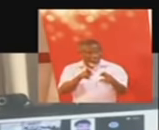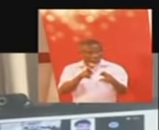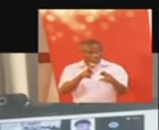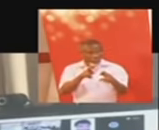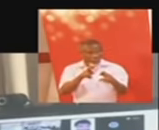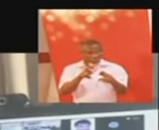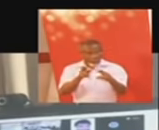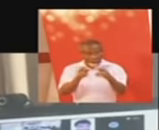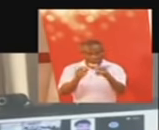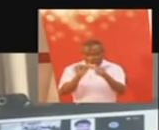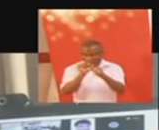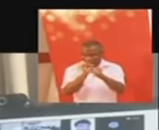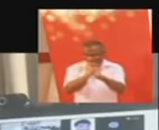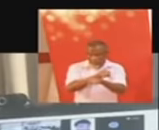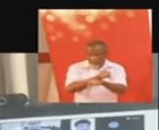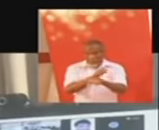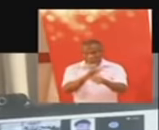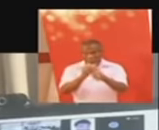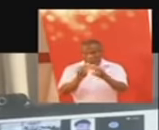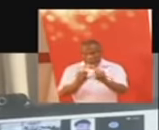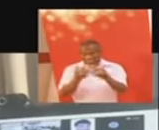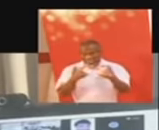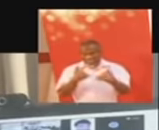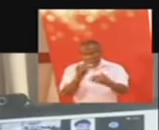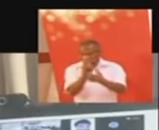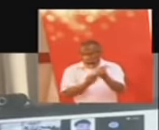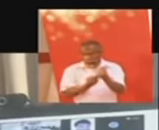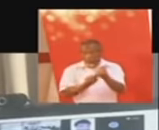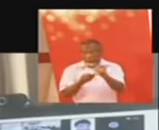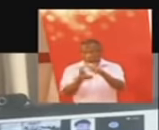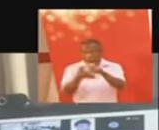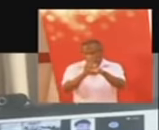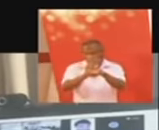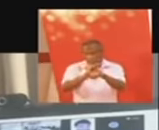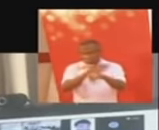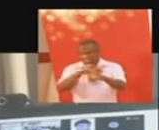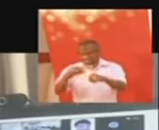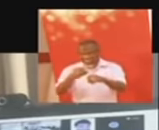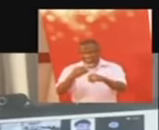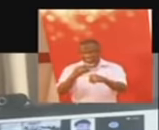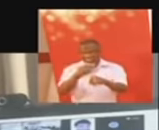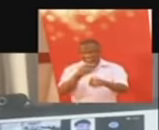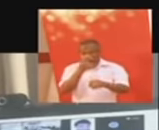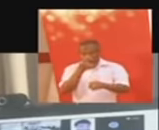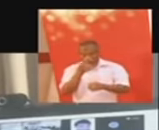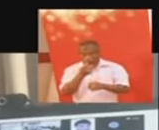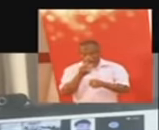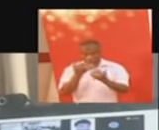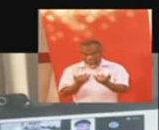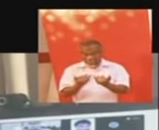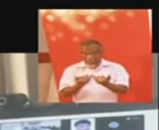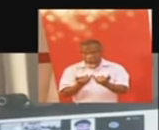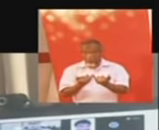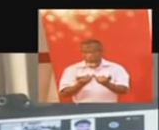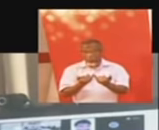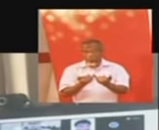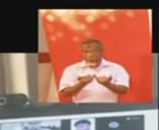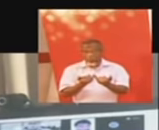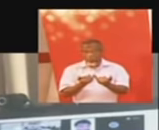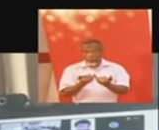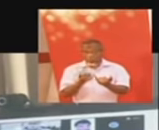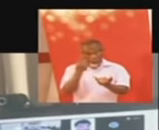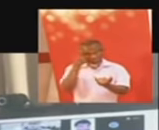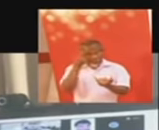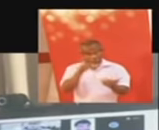twin pandemic? So we have the flu season and of course the COVID-19 coronavirus in the family